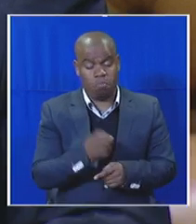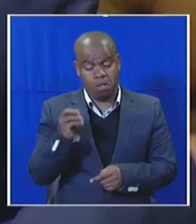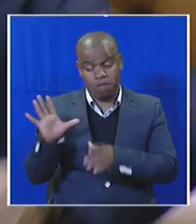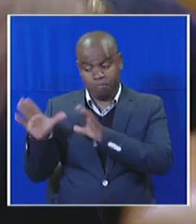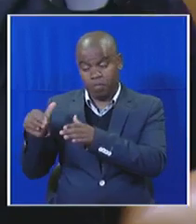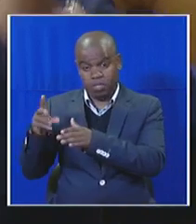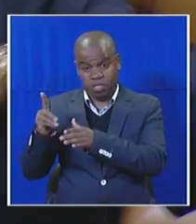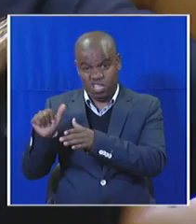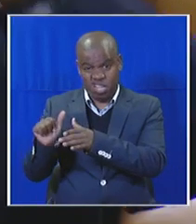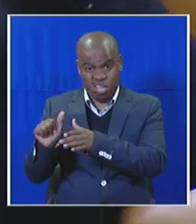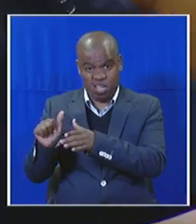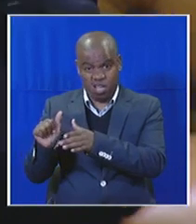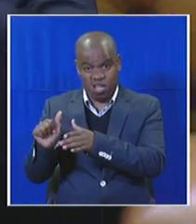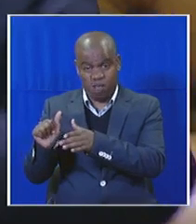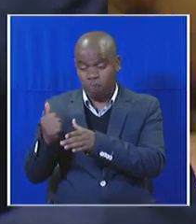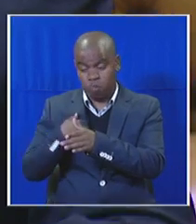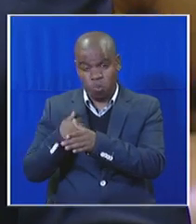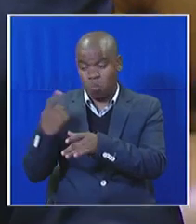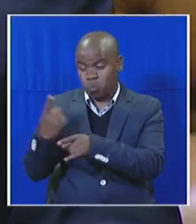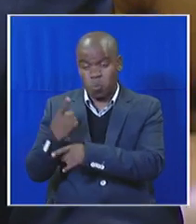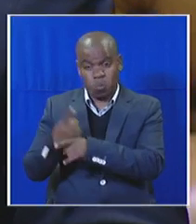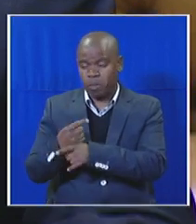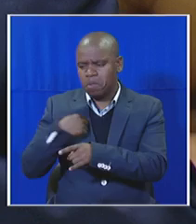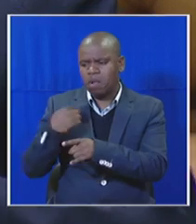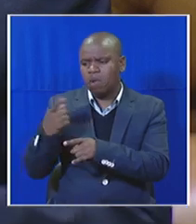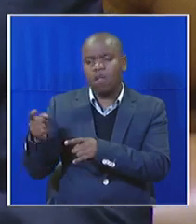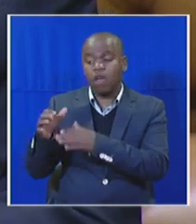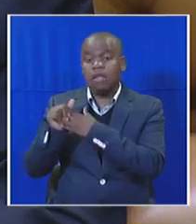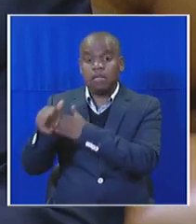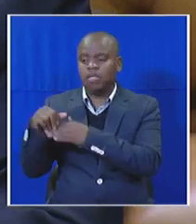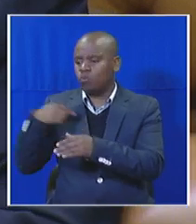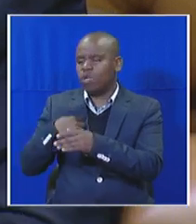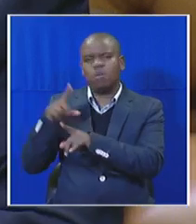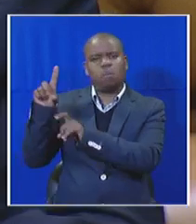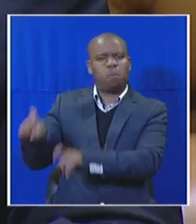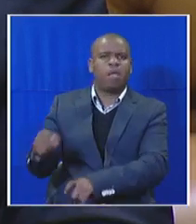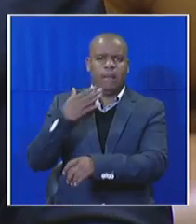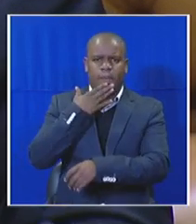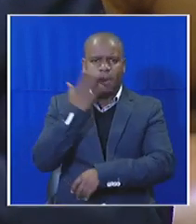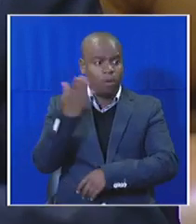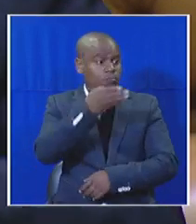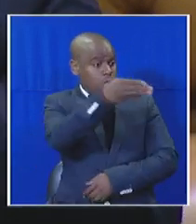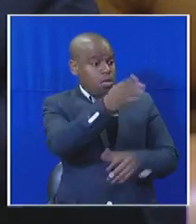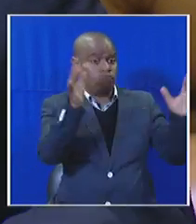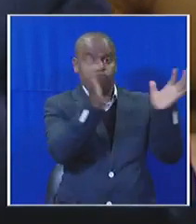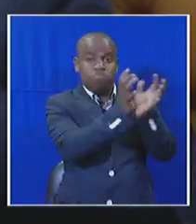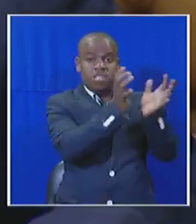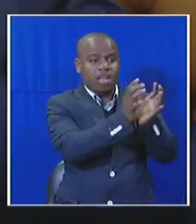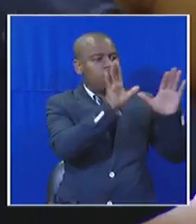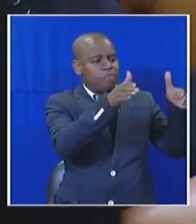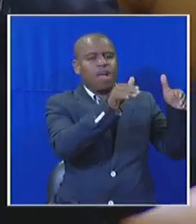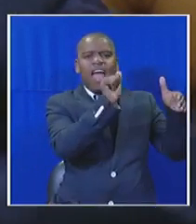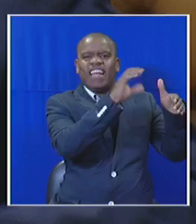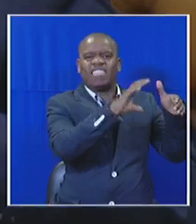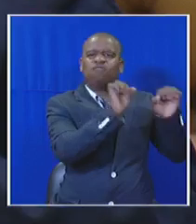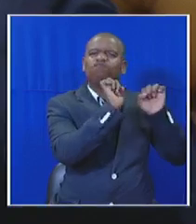meets. We've never asked you a question. We say all funny stuff. This was an ANC meeting discussing